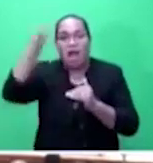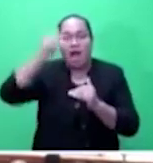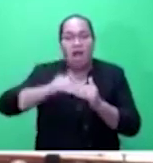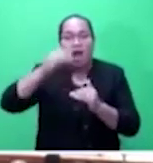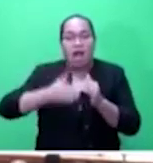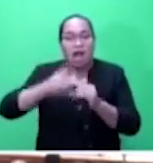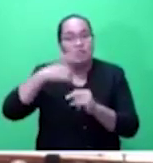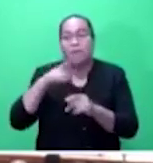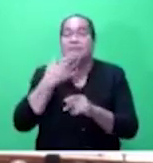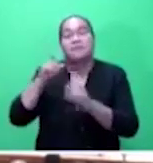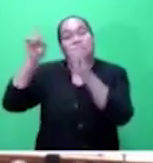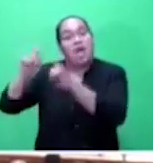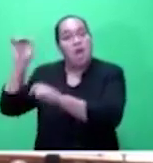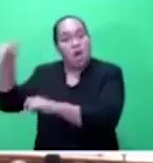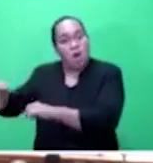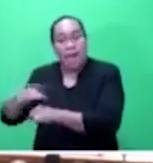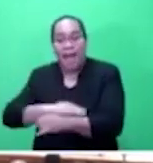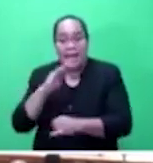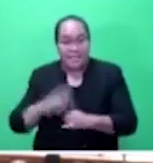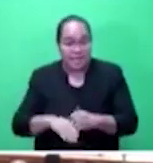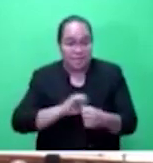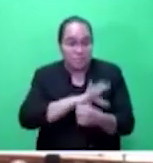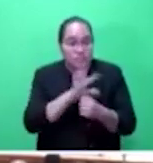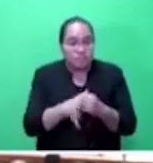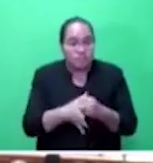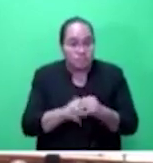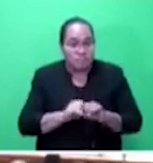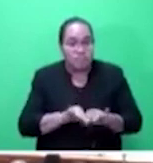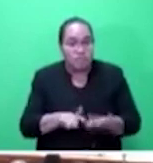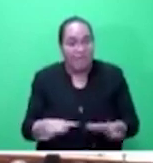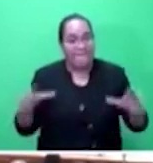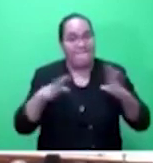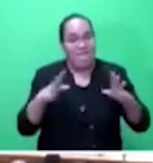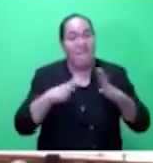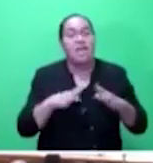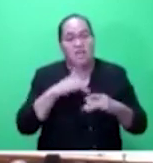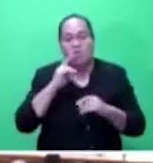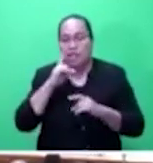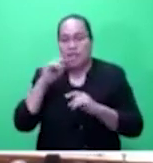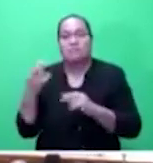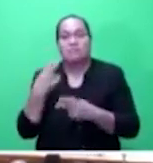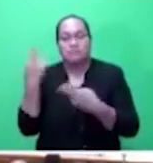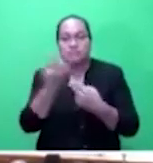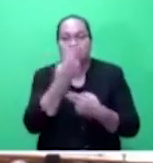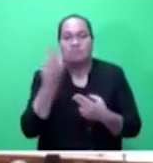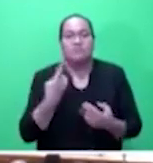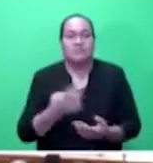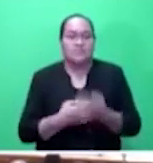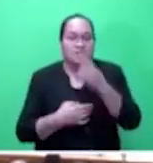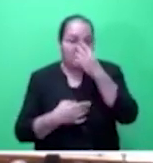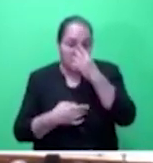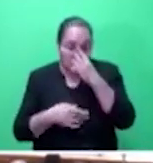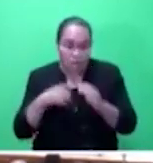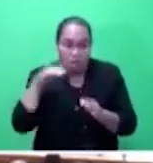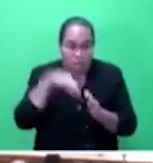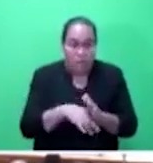these Fijians should stay at home until Fiji is coronavirus free. We'll be reducing the monthly travel allowance for pensioners from $40 a